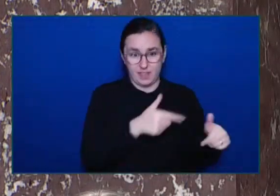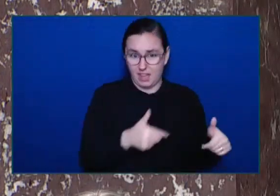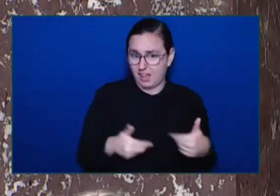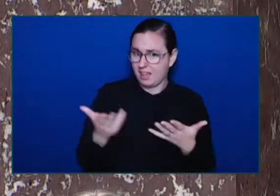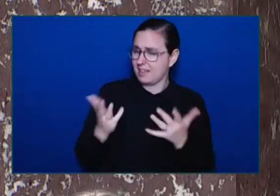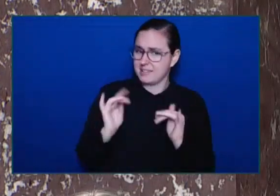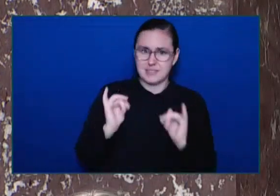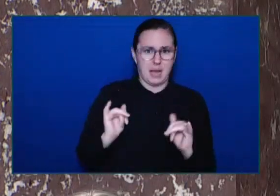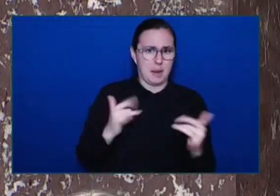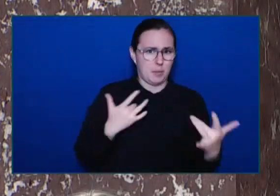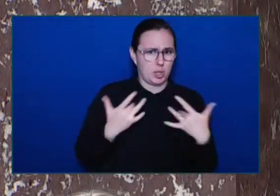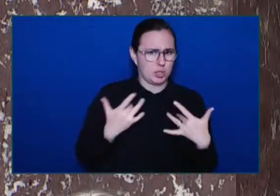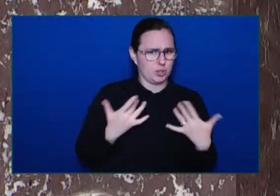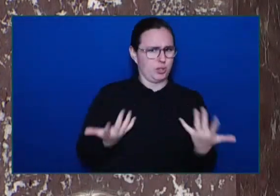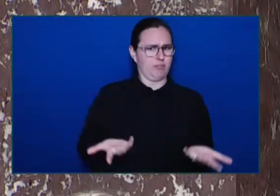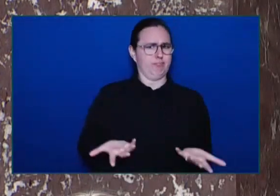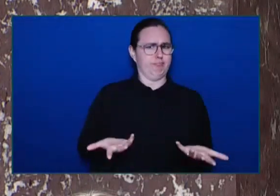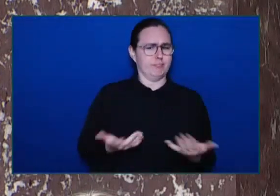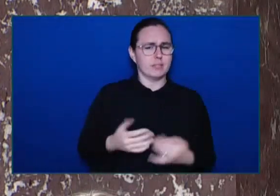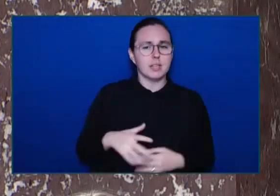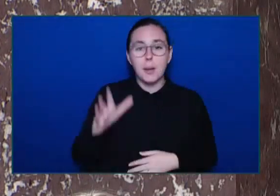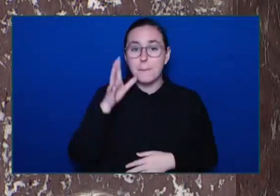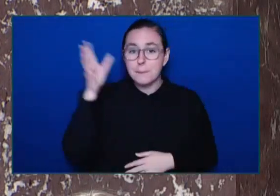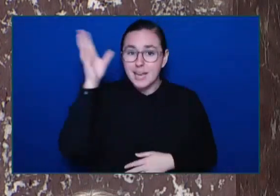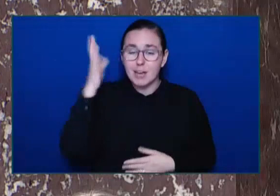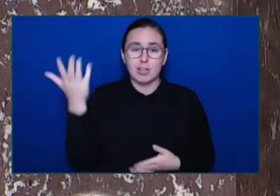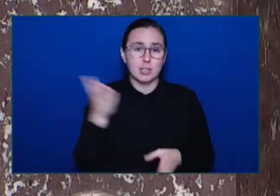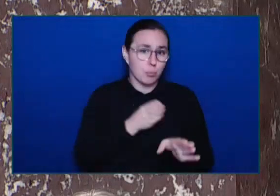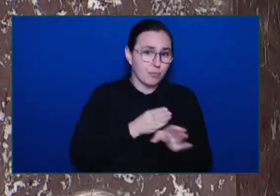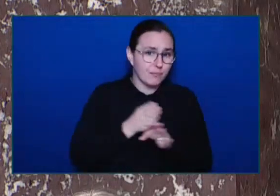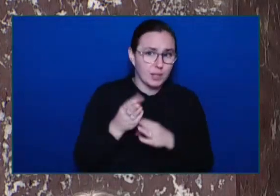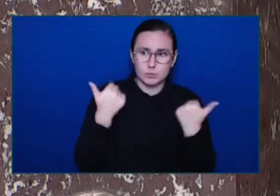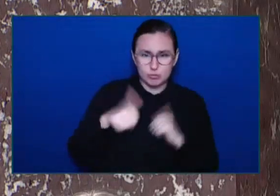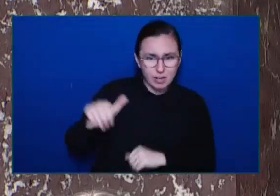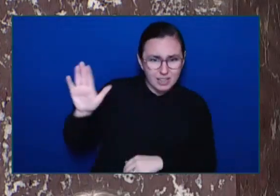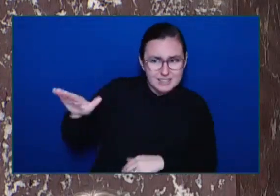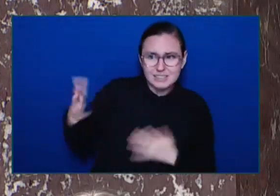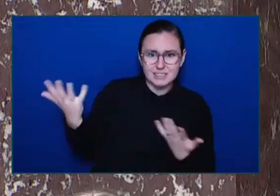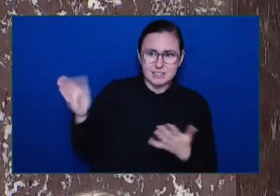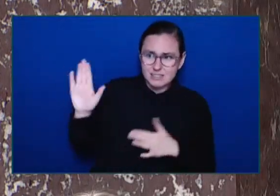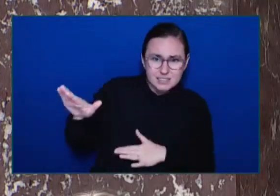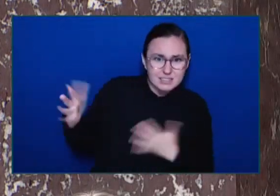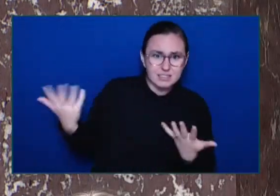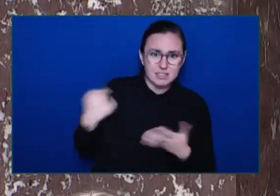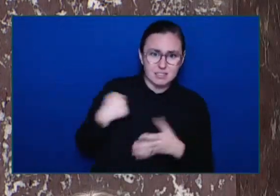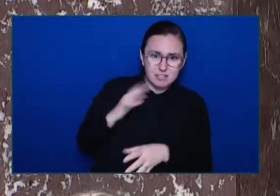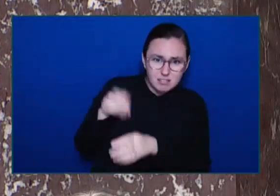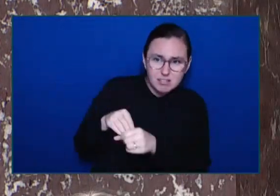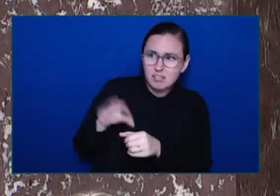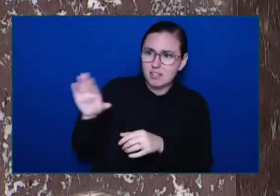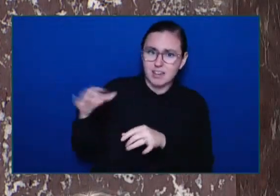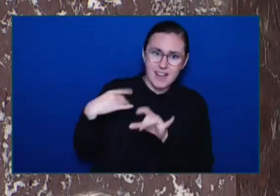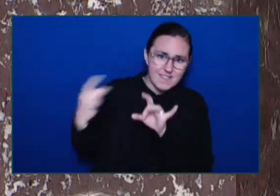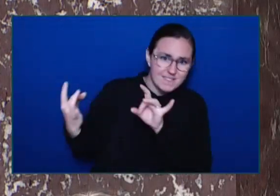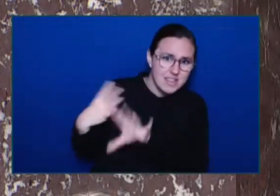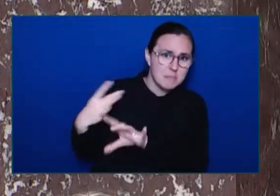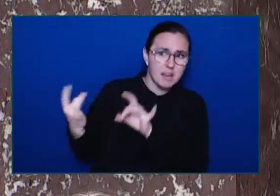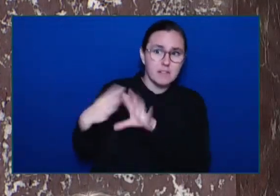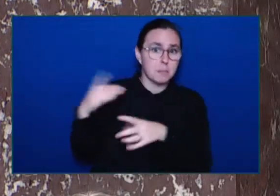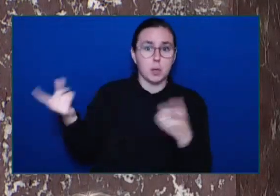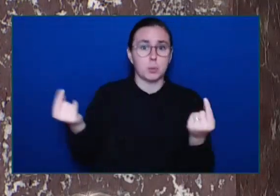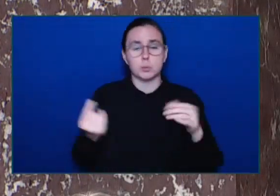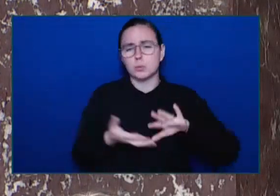have stepped up to craft a comprehensive plan for better services. They call it the P&P plan. It's based on